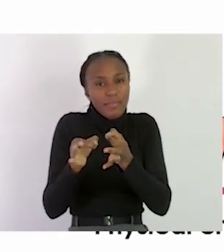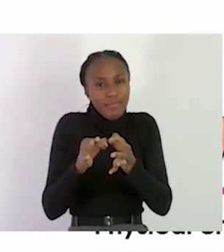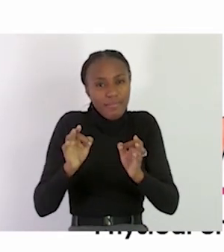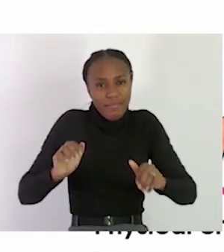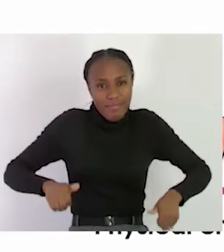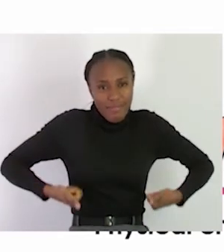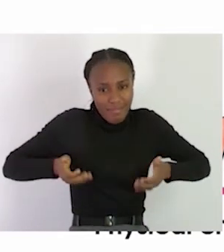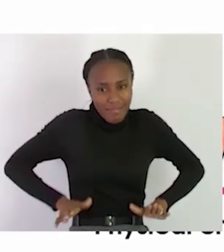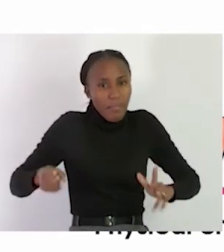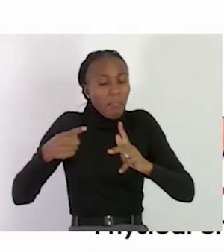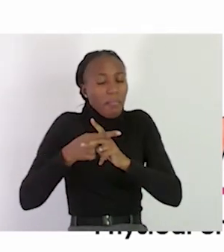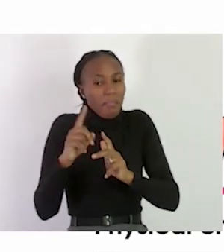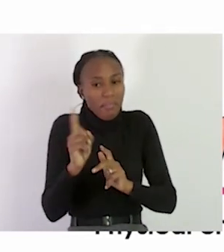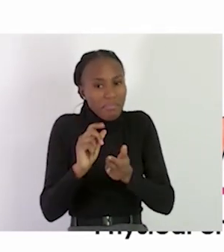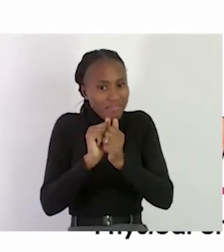girls.